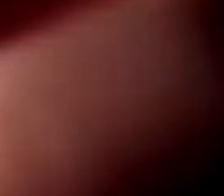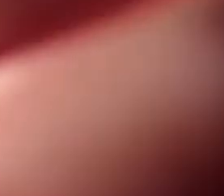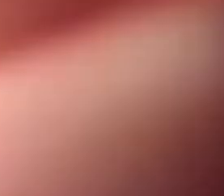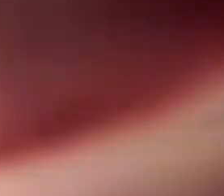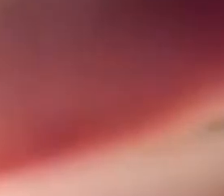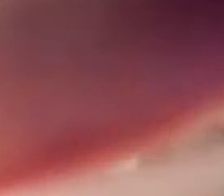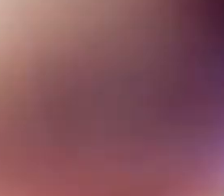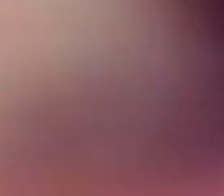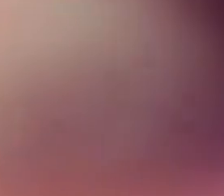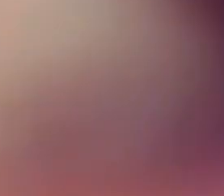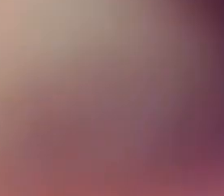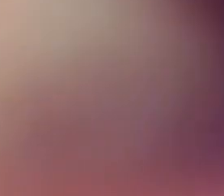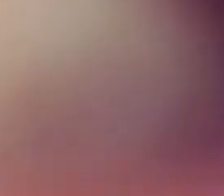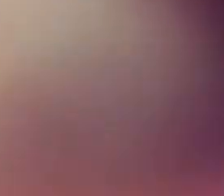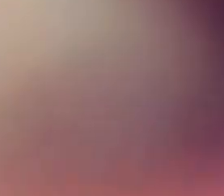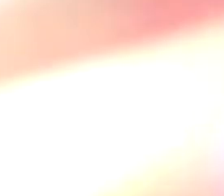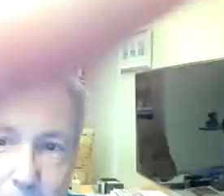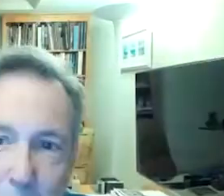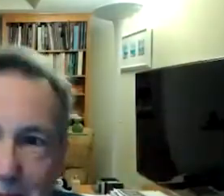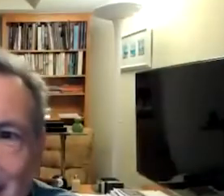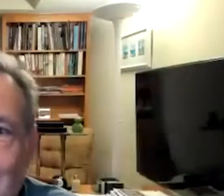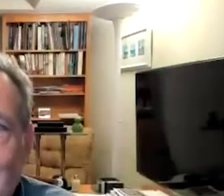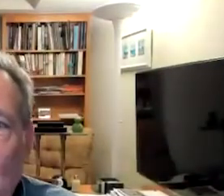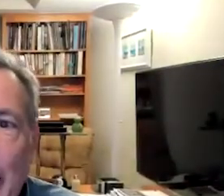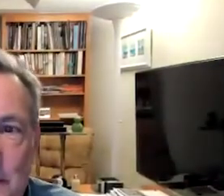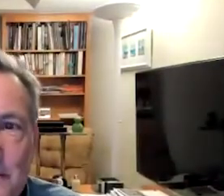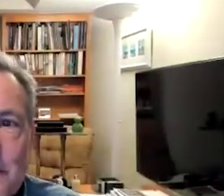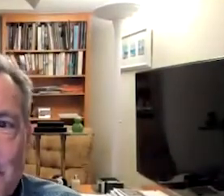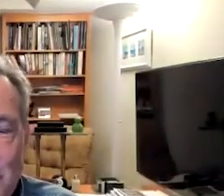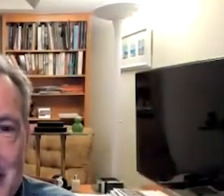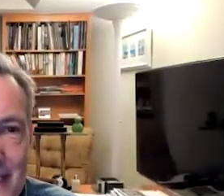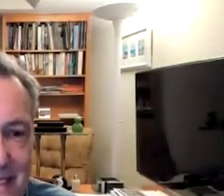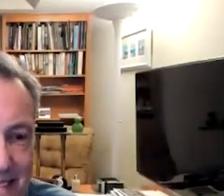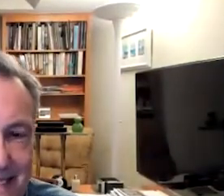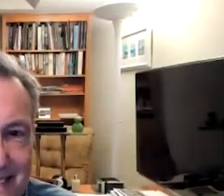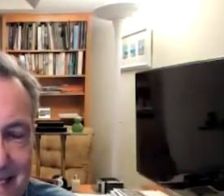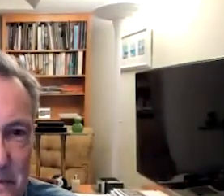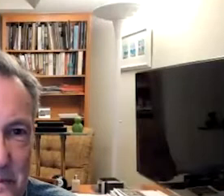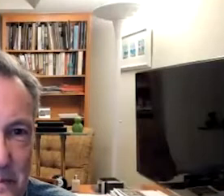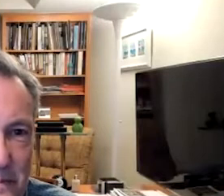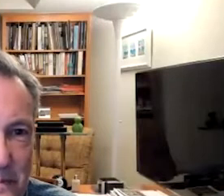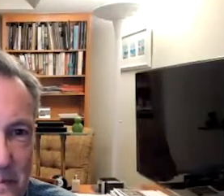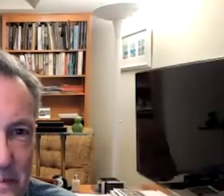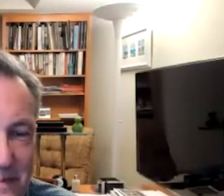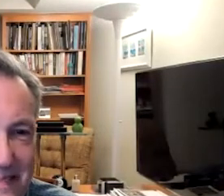I apologize for that if I cover. That's all right. You are there. Yes, that's better. You tell us, you